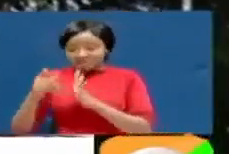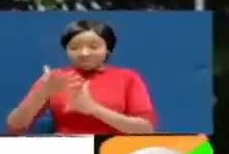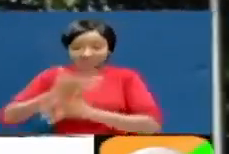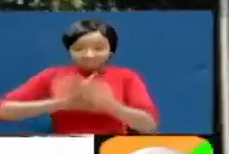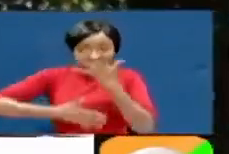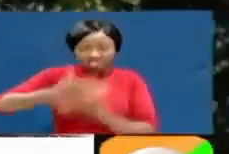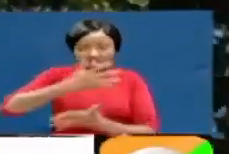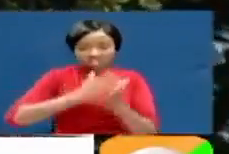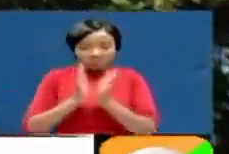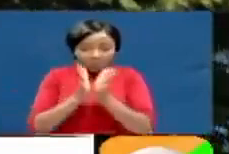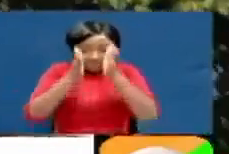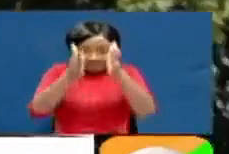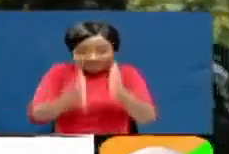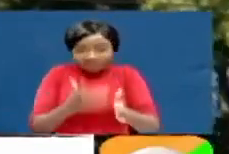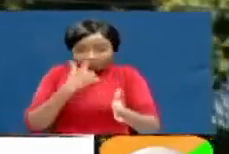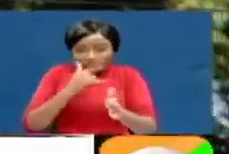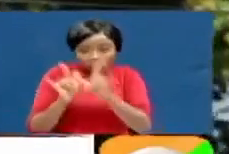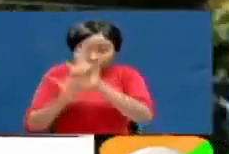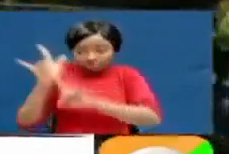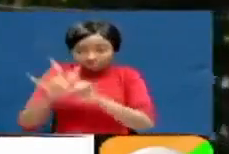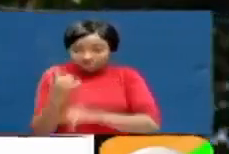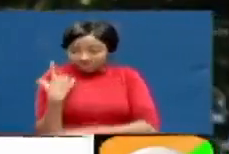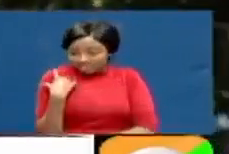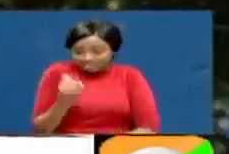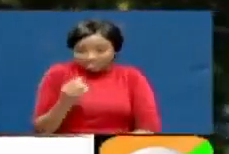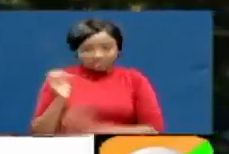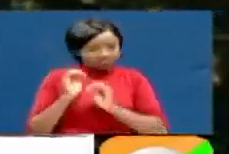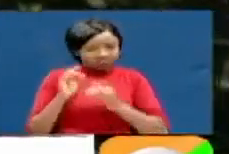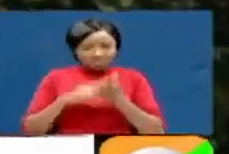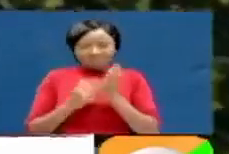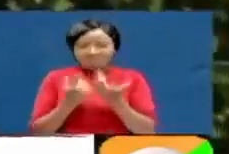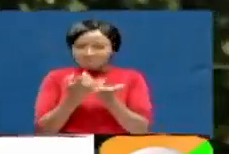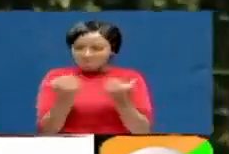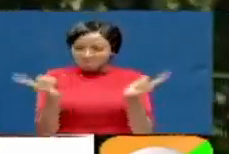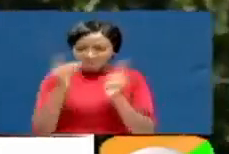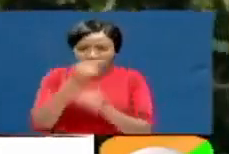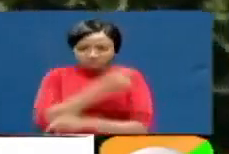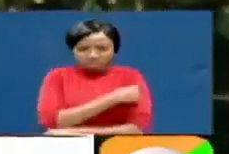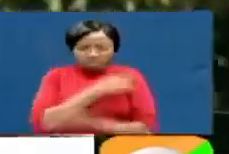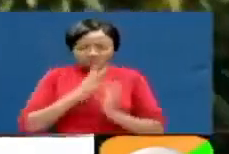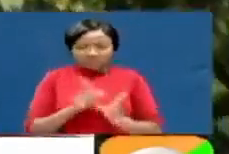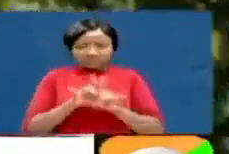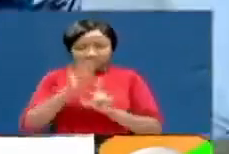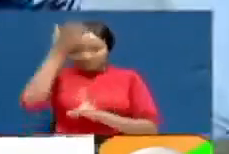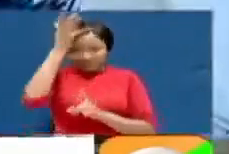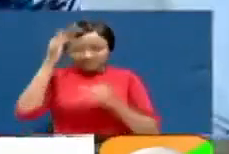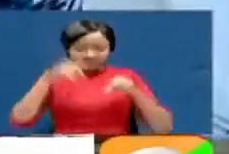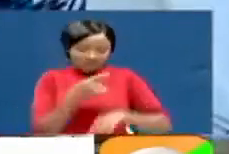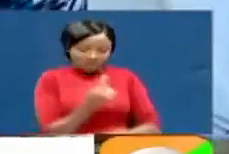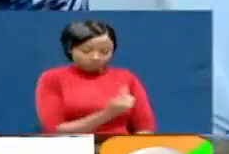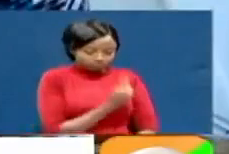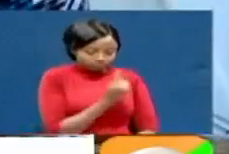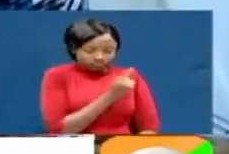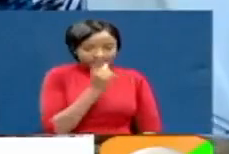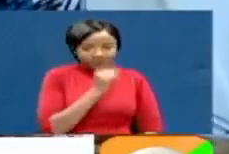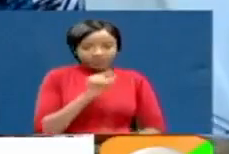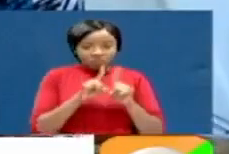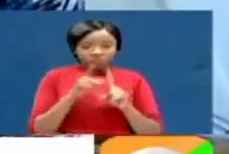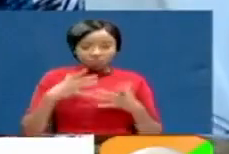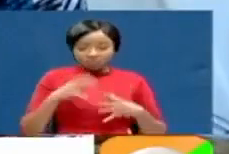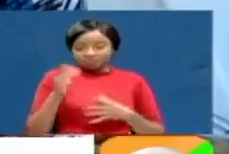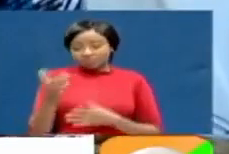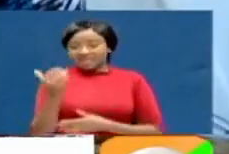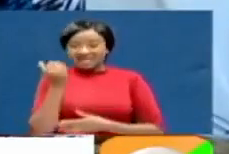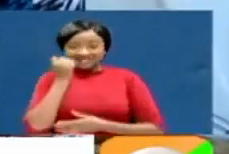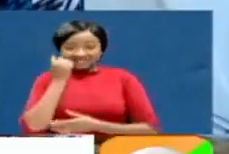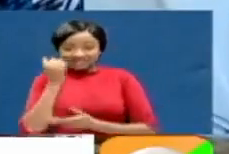with anyone who had recently traveled. All medical staff who handled him have now been placed on quarantine, with patients in the intensive care unit